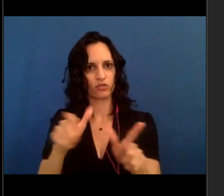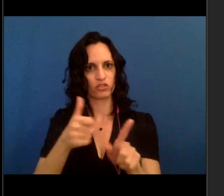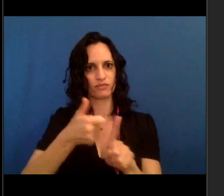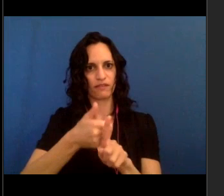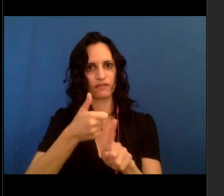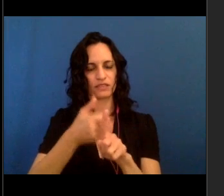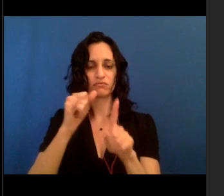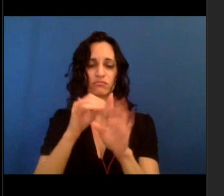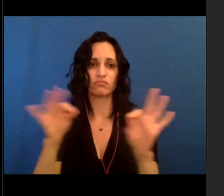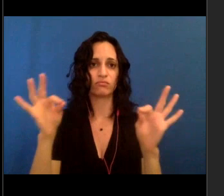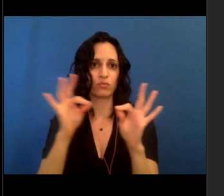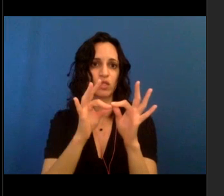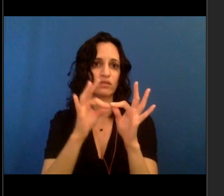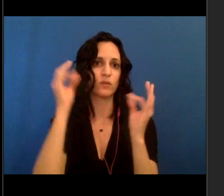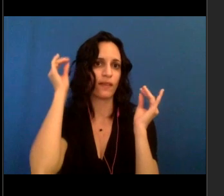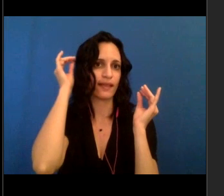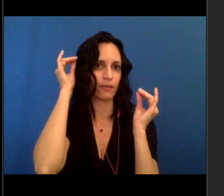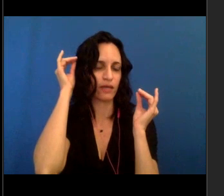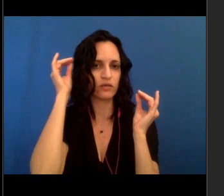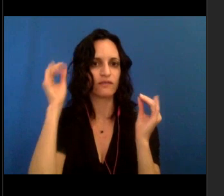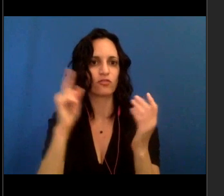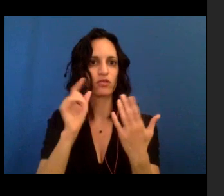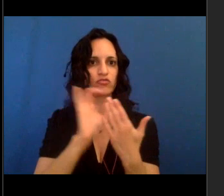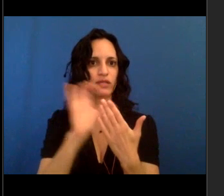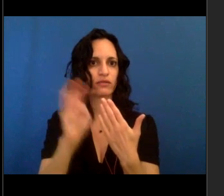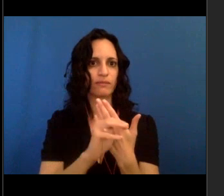factors to be thinking about.